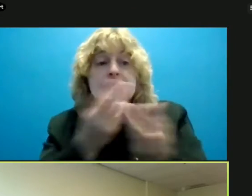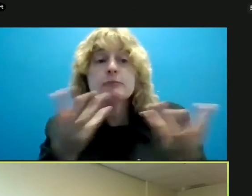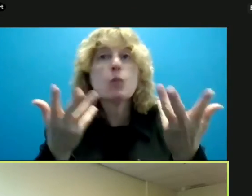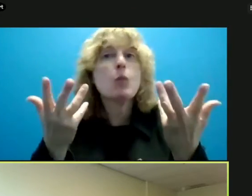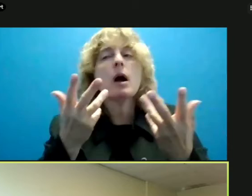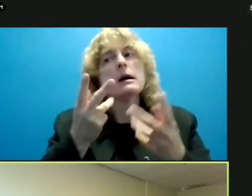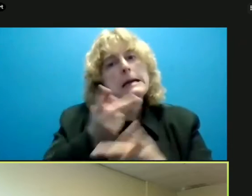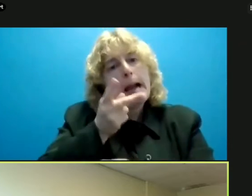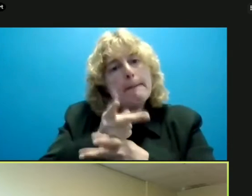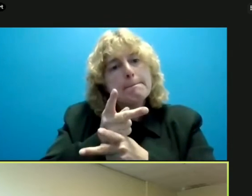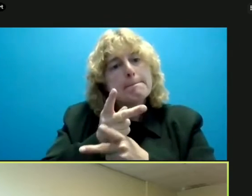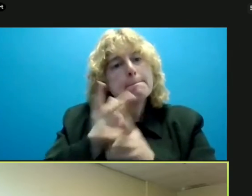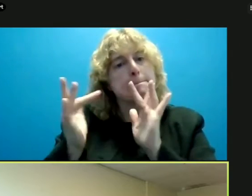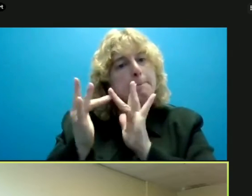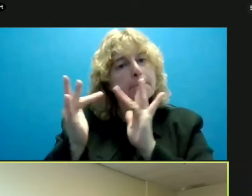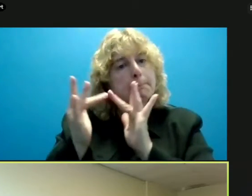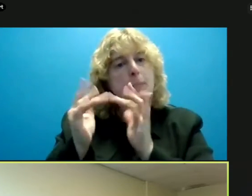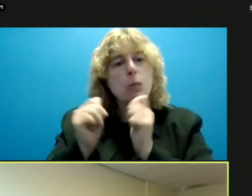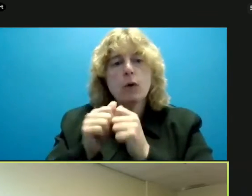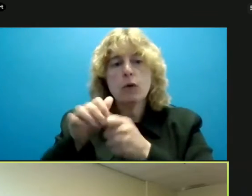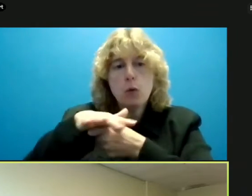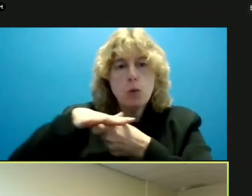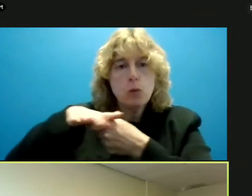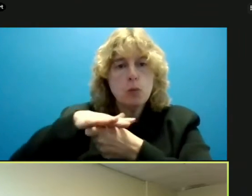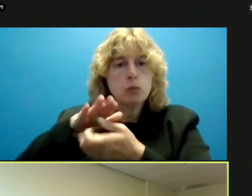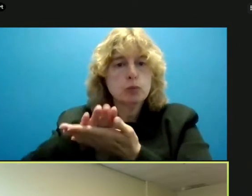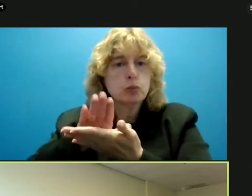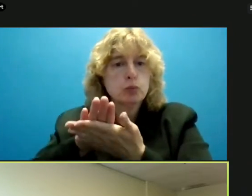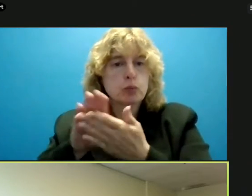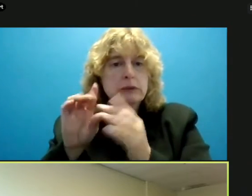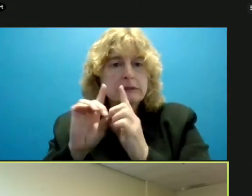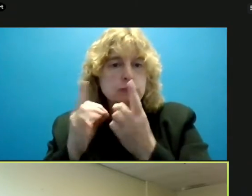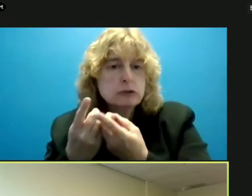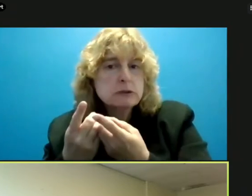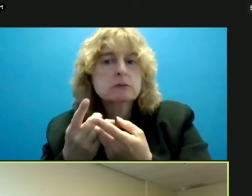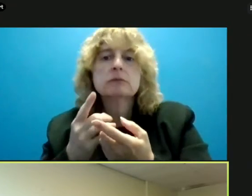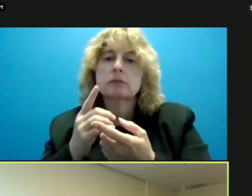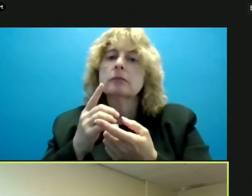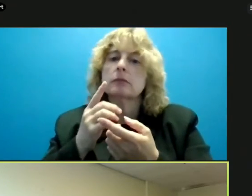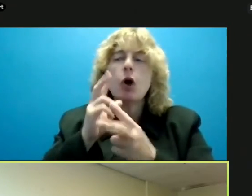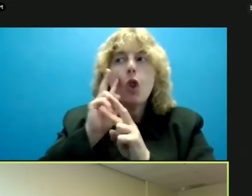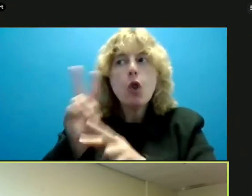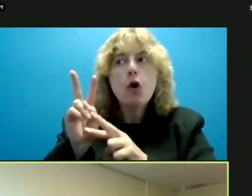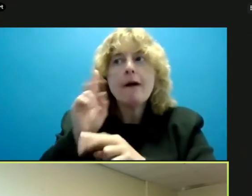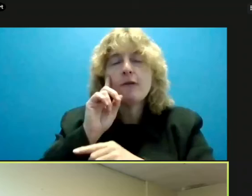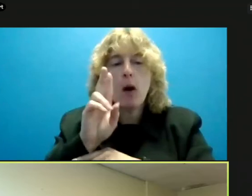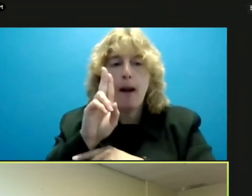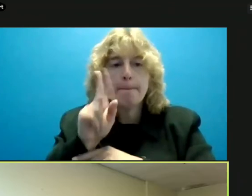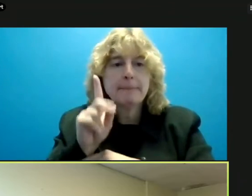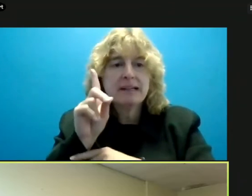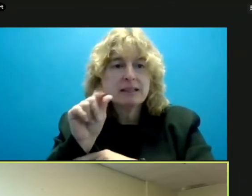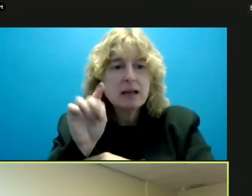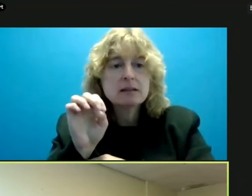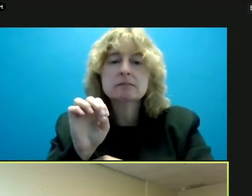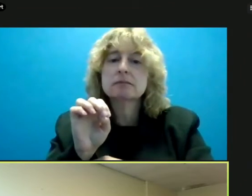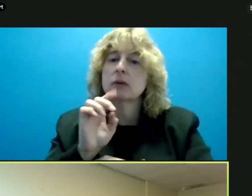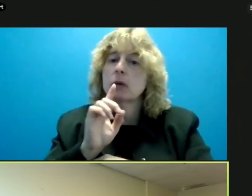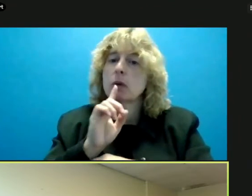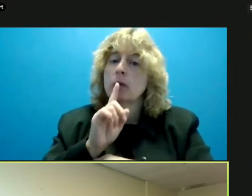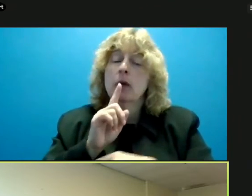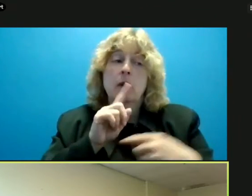Look regularly for updates. This has been a remarkably fluid time for all of us.